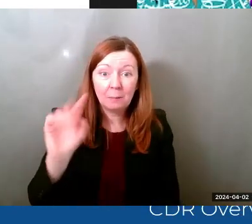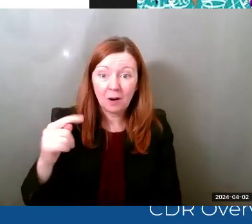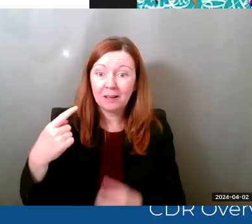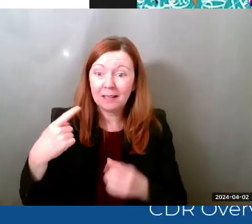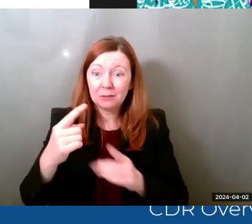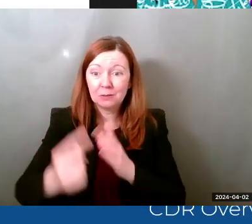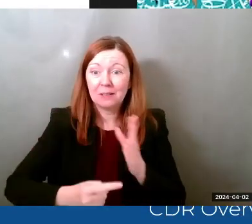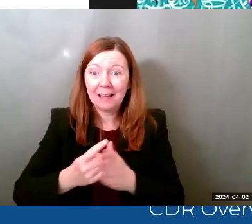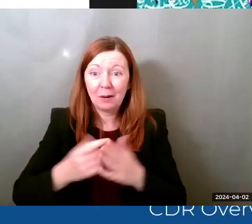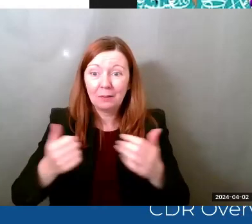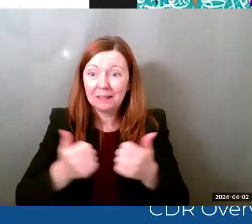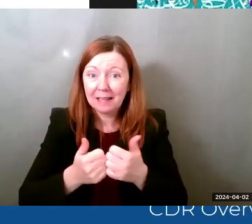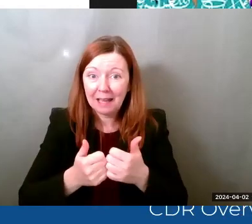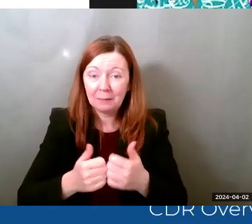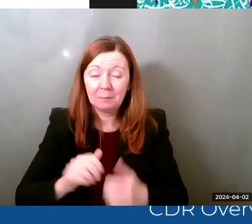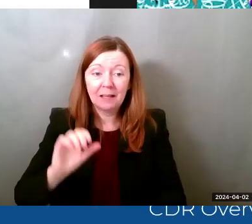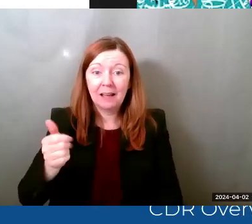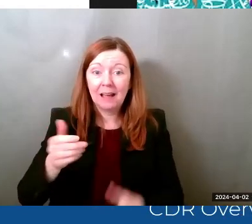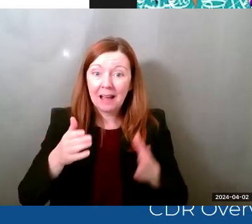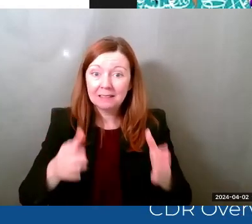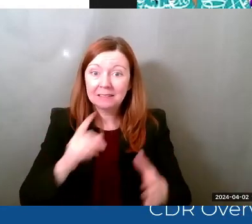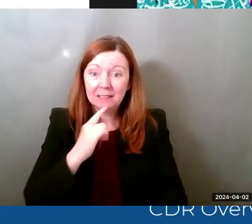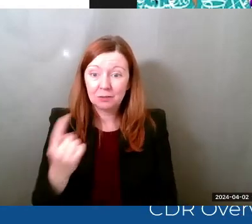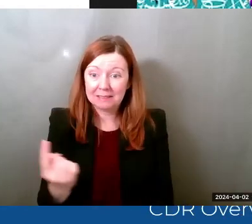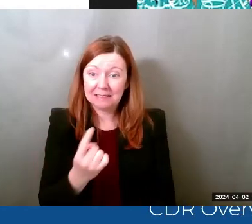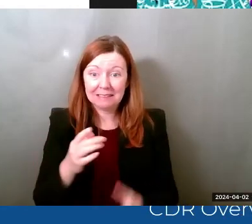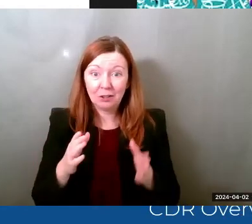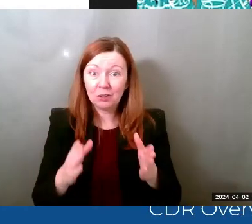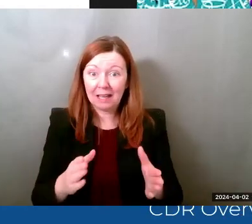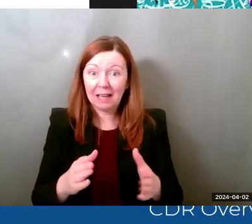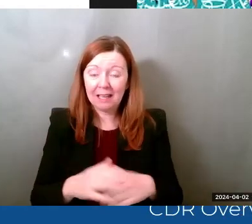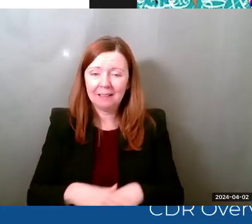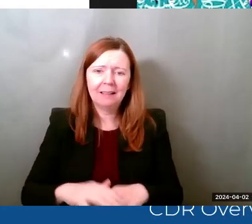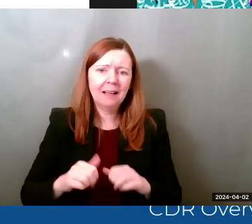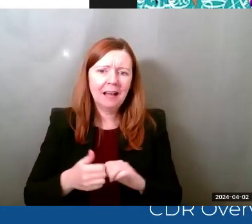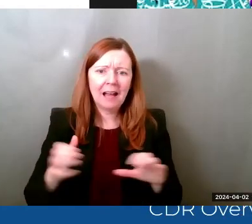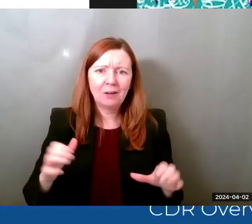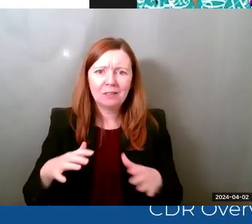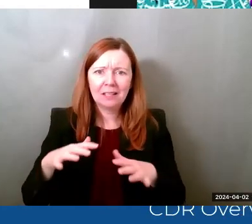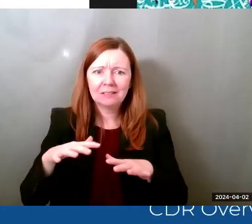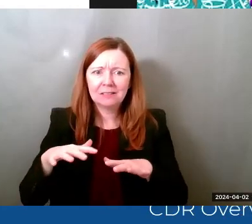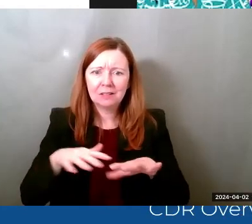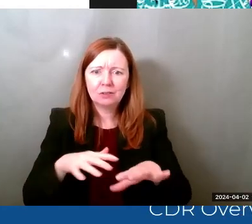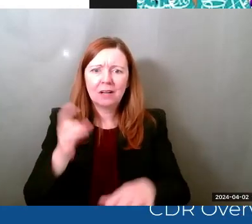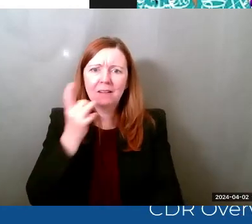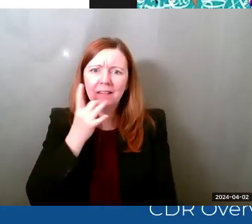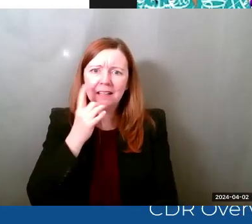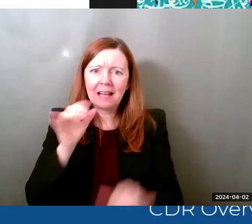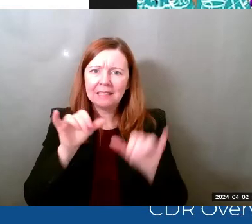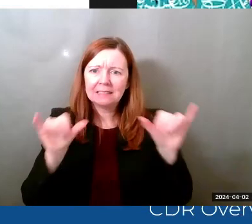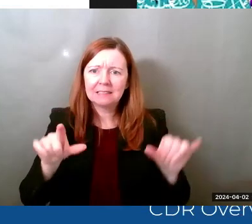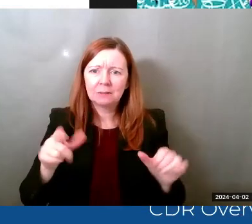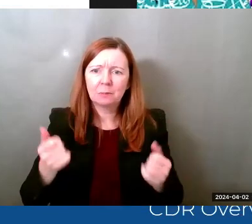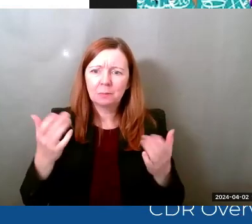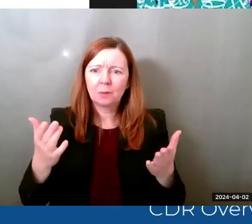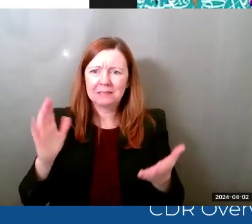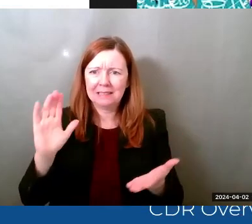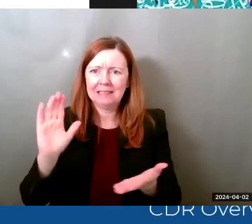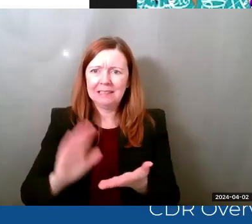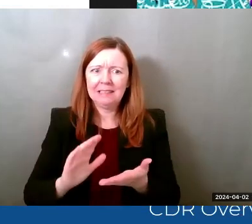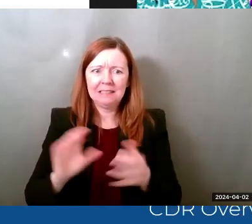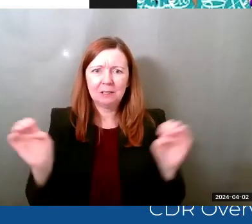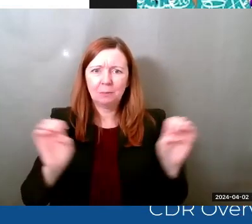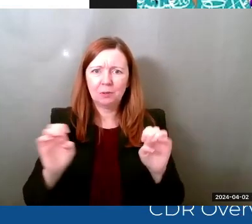of the game. And 10th Street is a single lane. How does the traffic light system you're proposing ease emergency vehicle